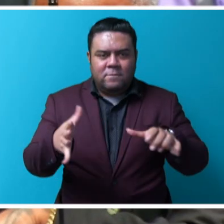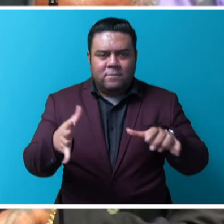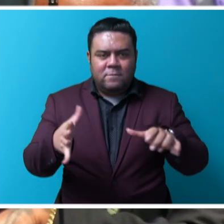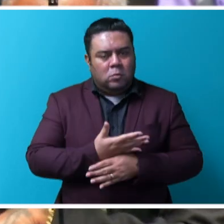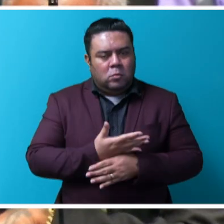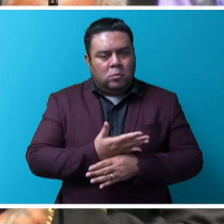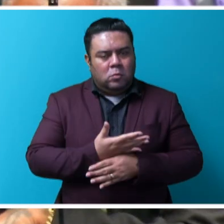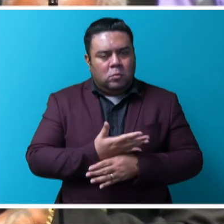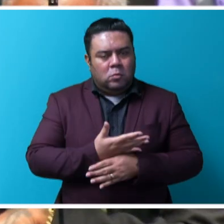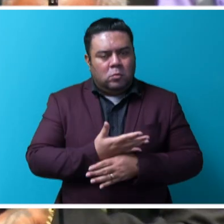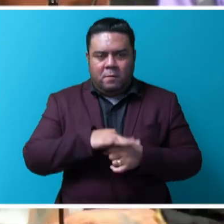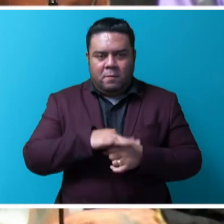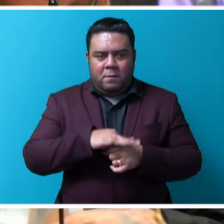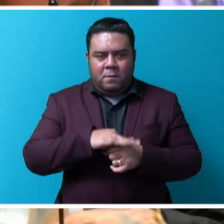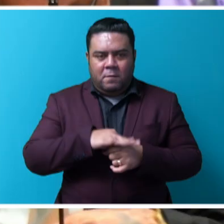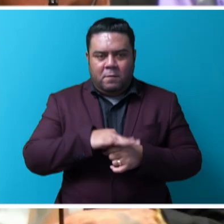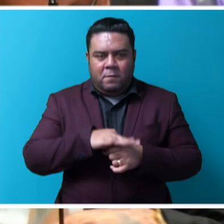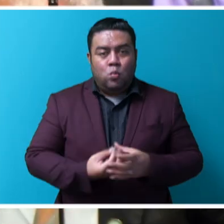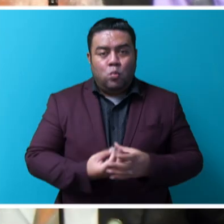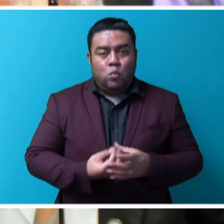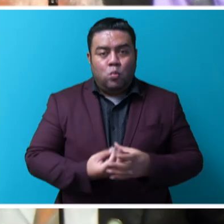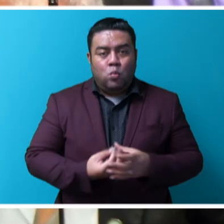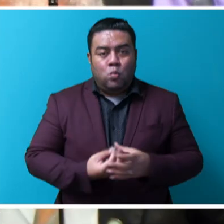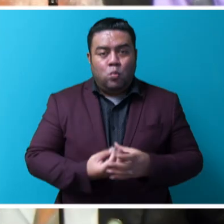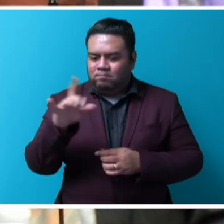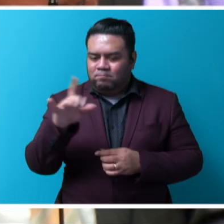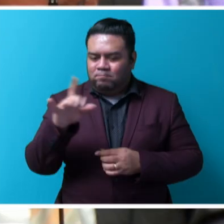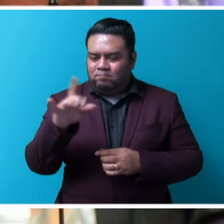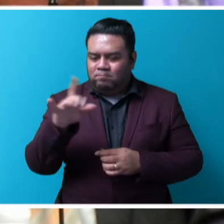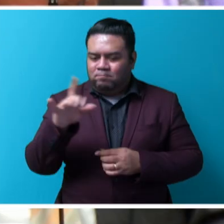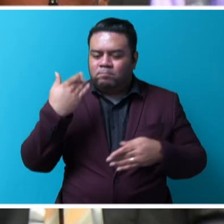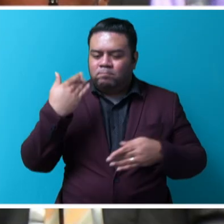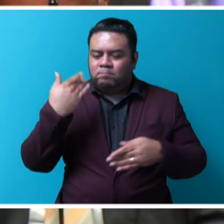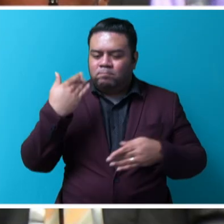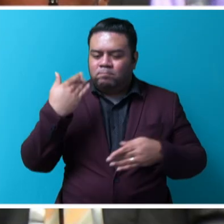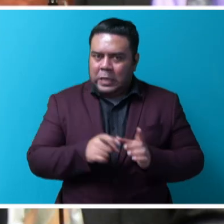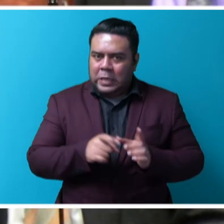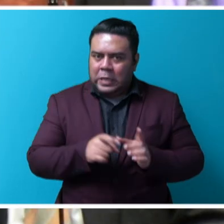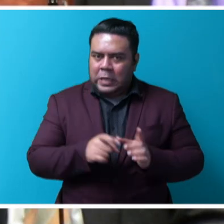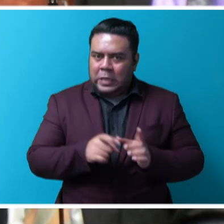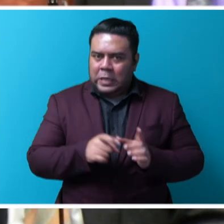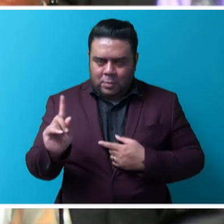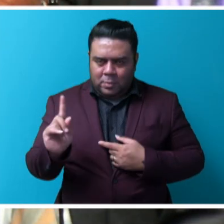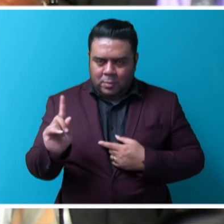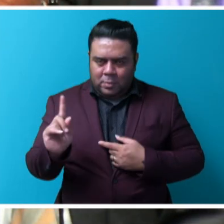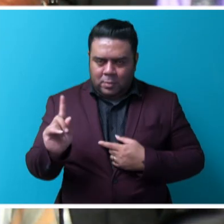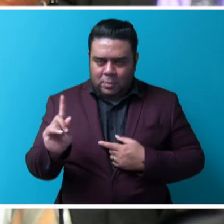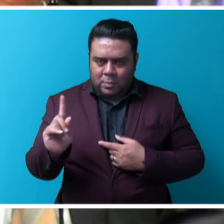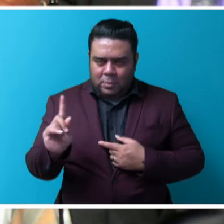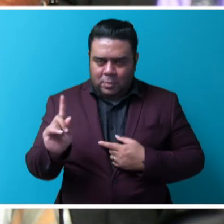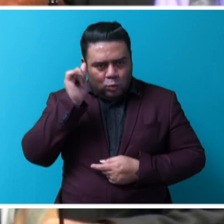up 2 weeks. That is 2 weeks too late. With our own testing facilities provided for in this